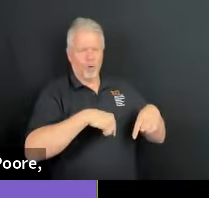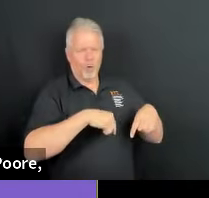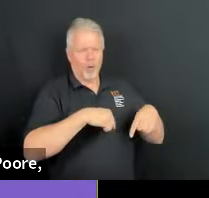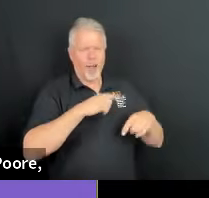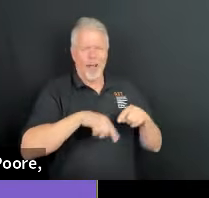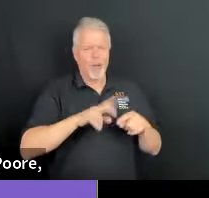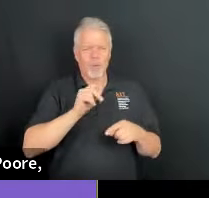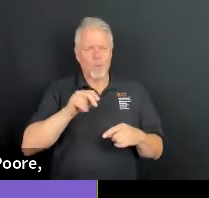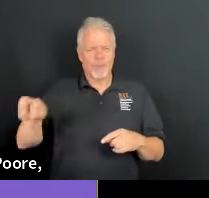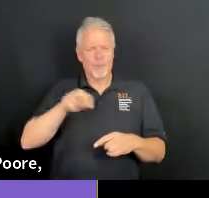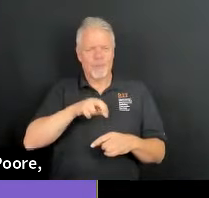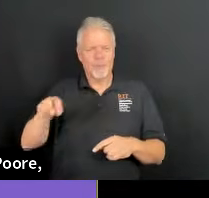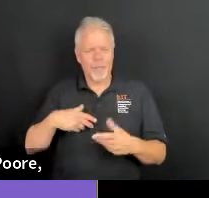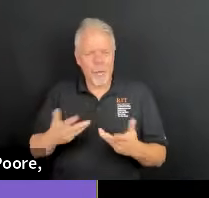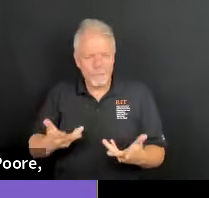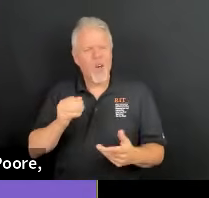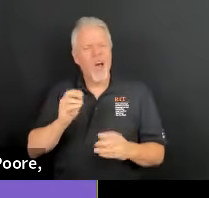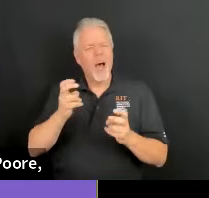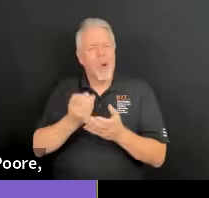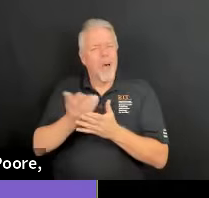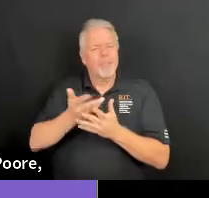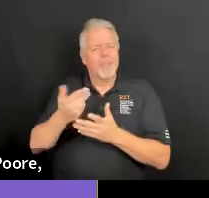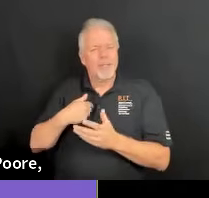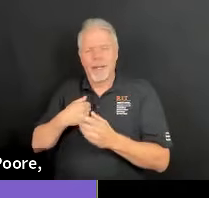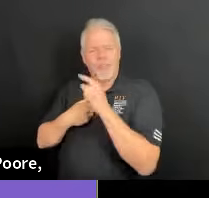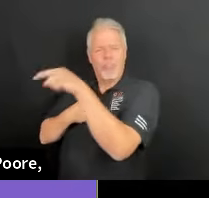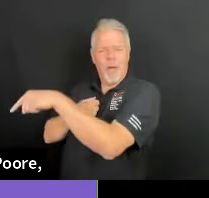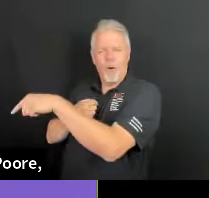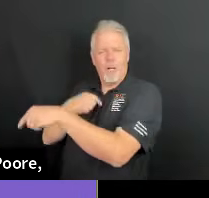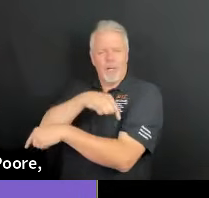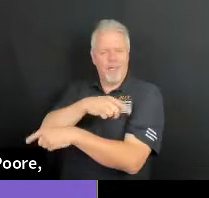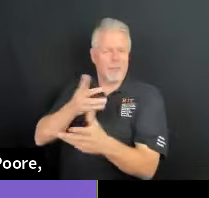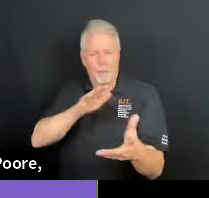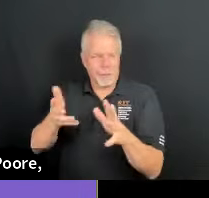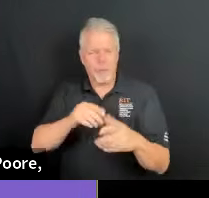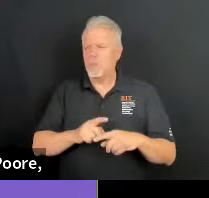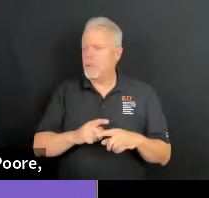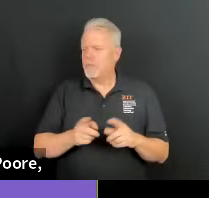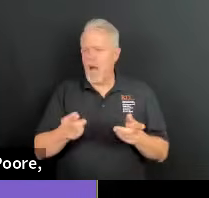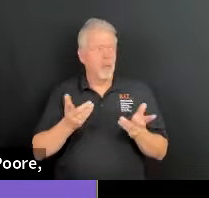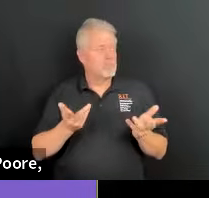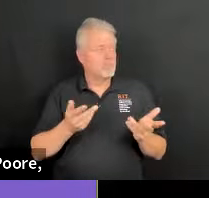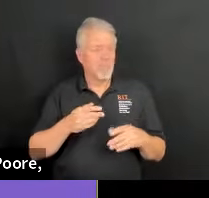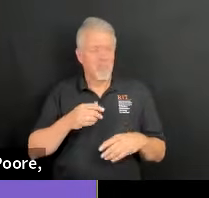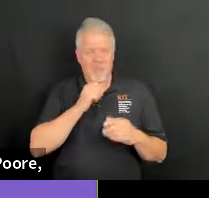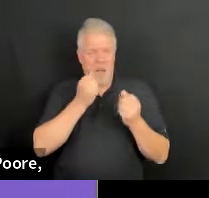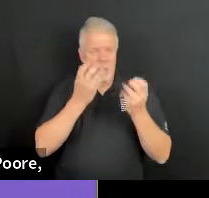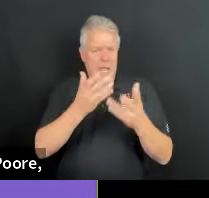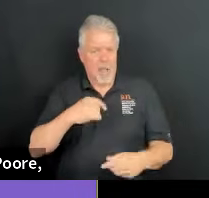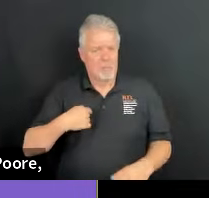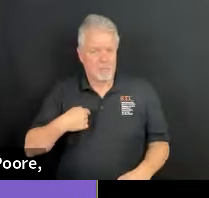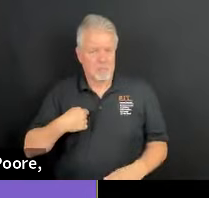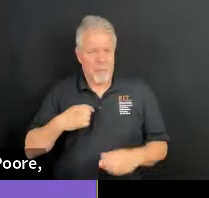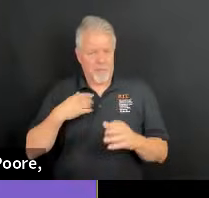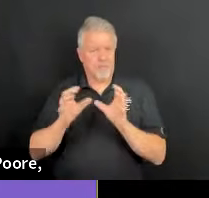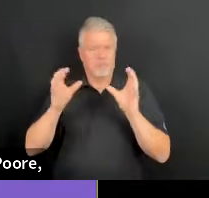while, but that's not my field. That's not what I'm doing right now. What I'm doing right now is being the director of the program. So I'm not out there providing